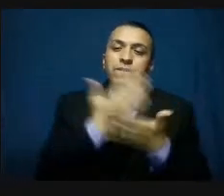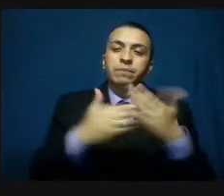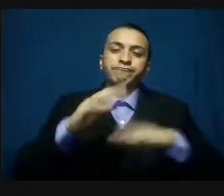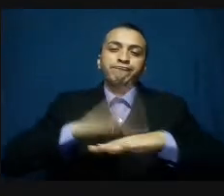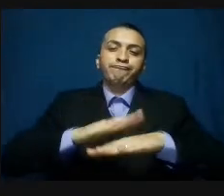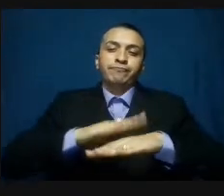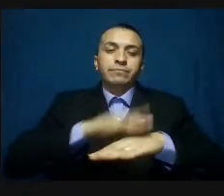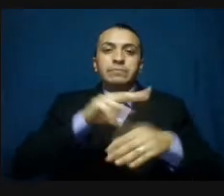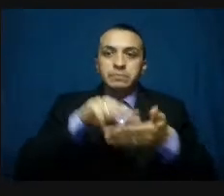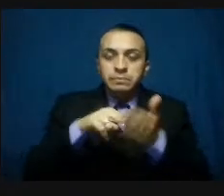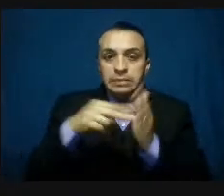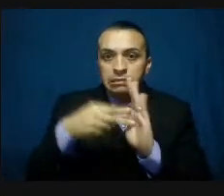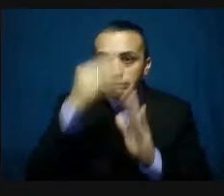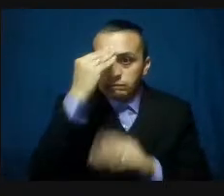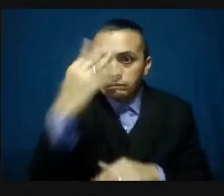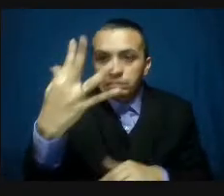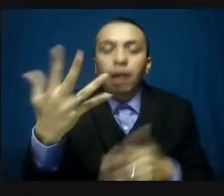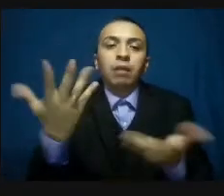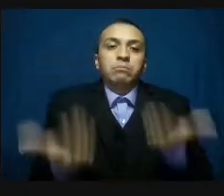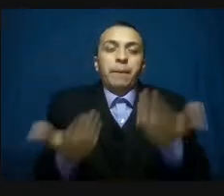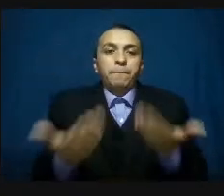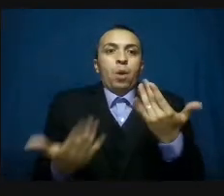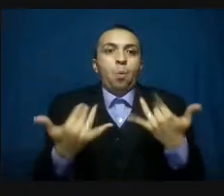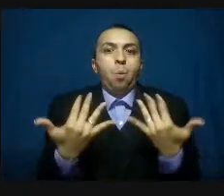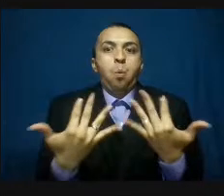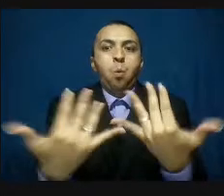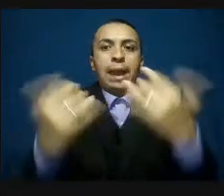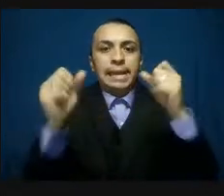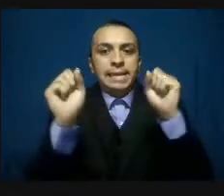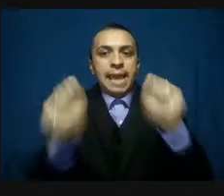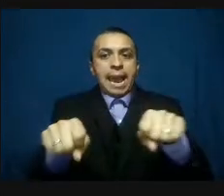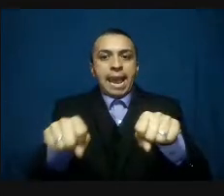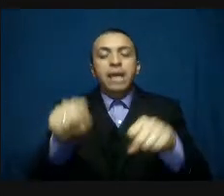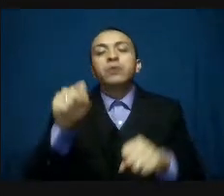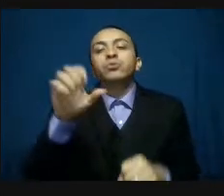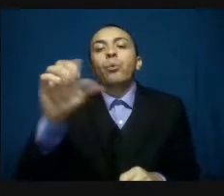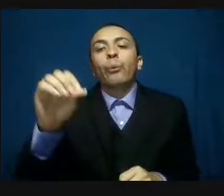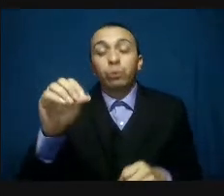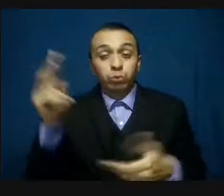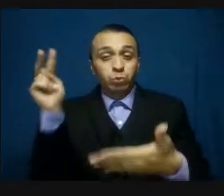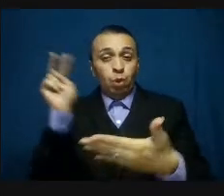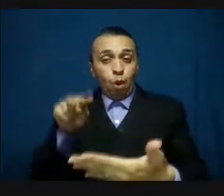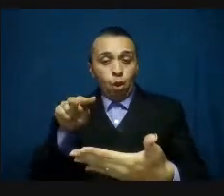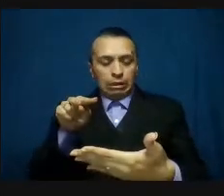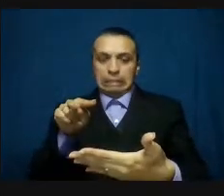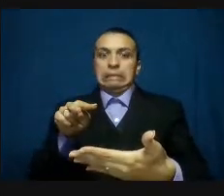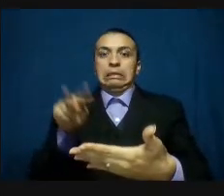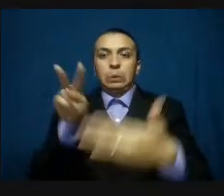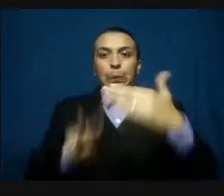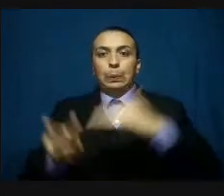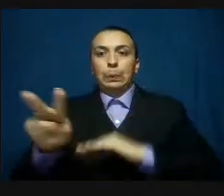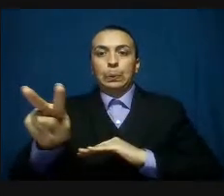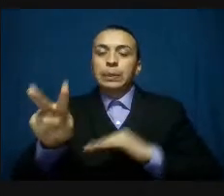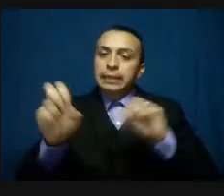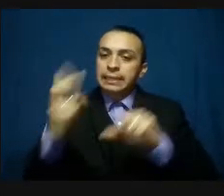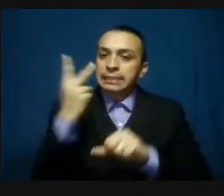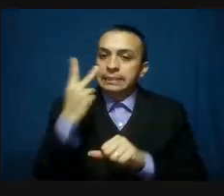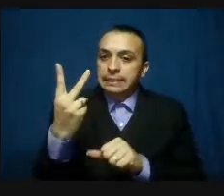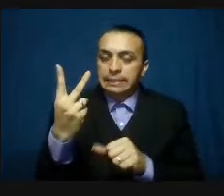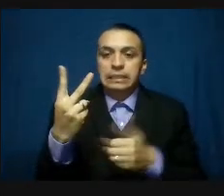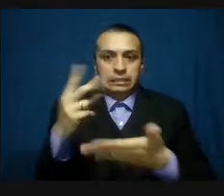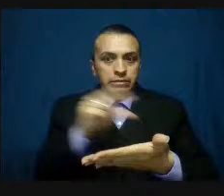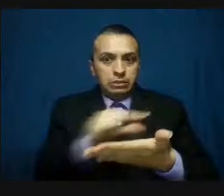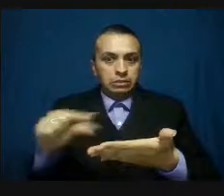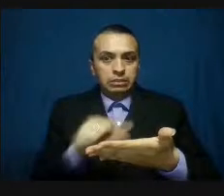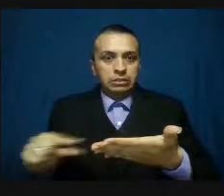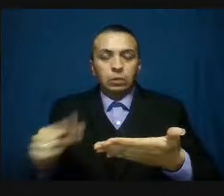fire behavior. And so as you're looking at this matrix out the next 7 days, your eyes are probably drawn to the blocks of red. And